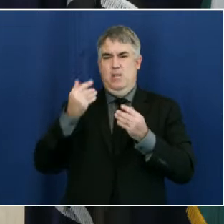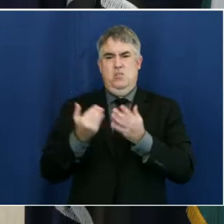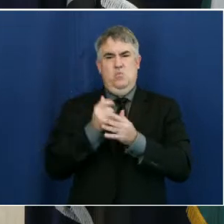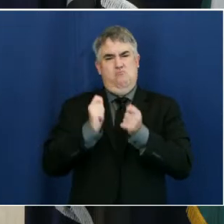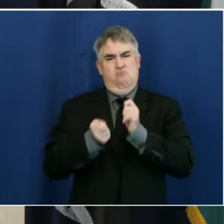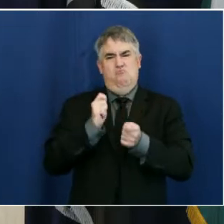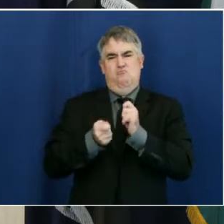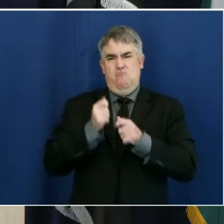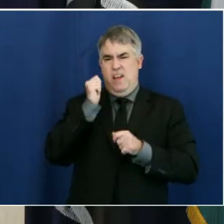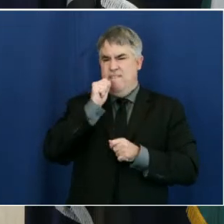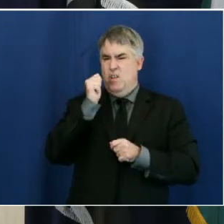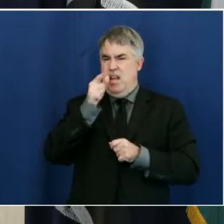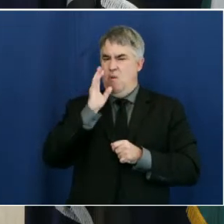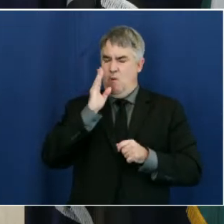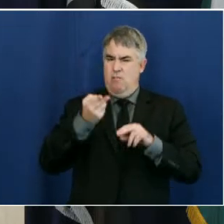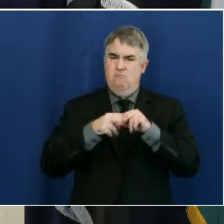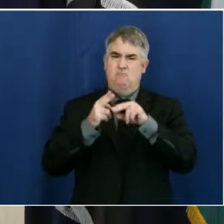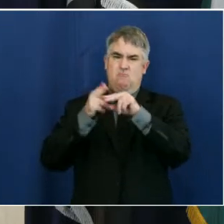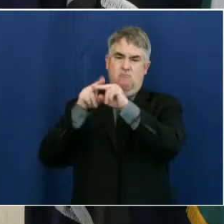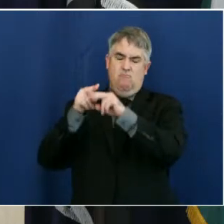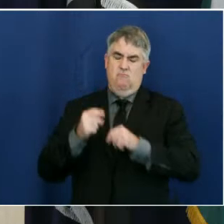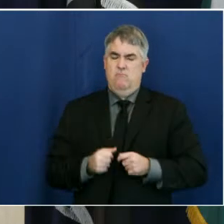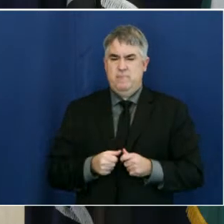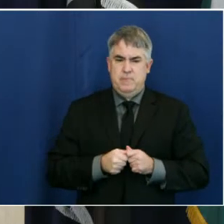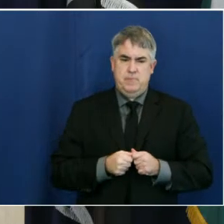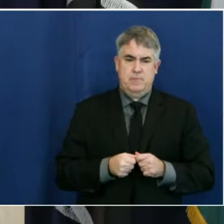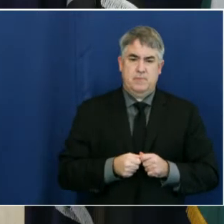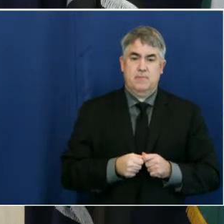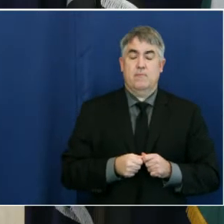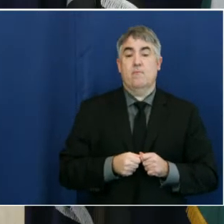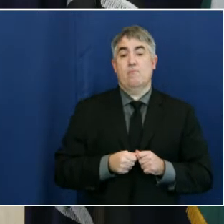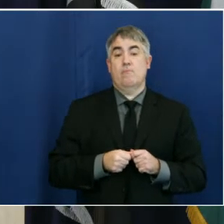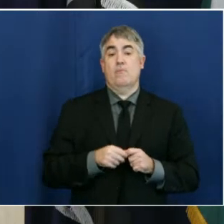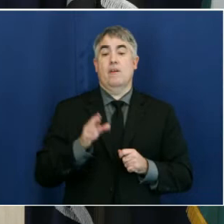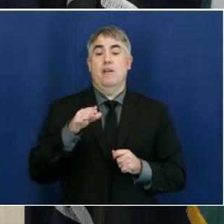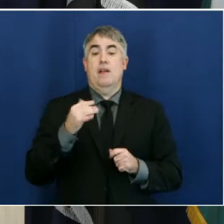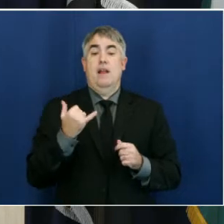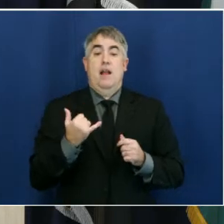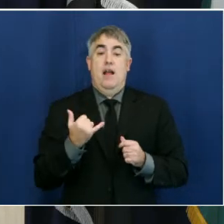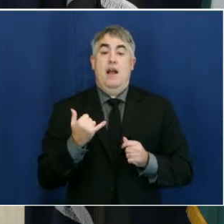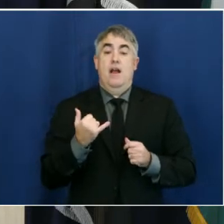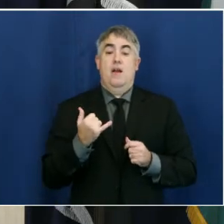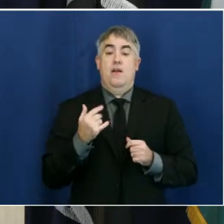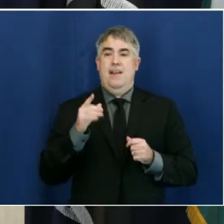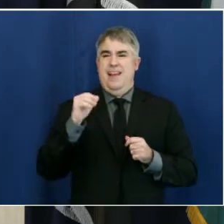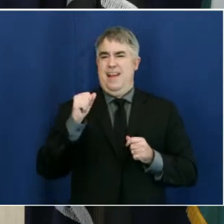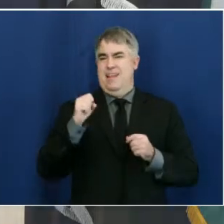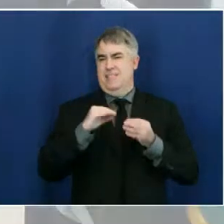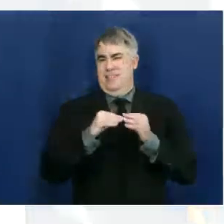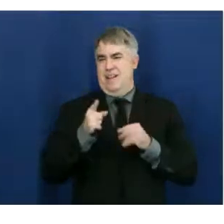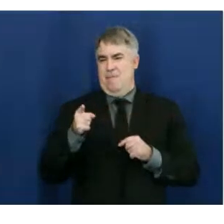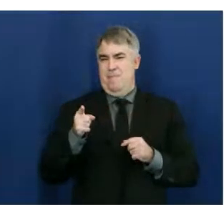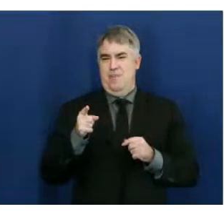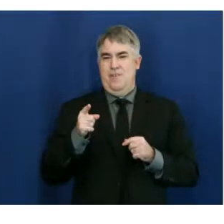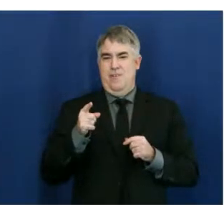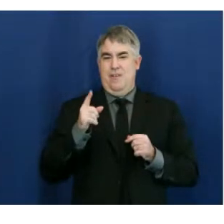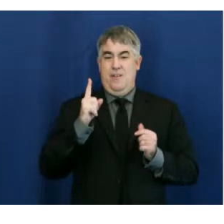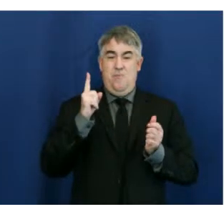access it as we move forward. Let's get quickly into our cases. What you will see today, we're reporting